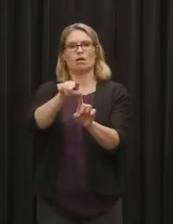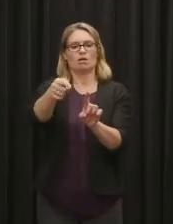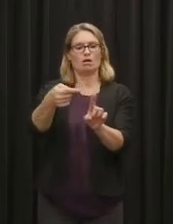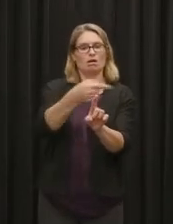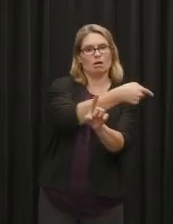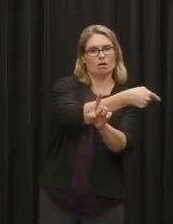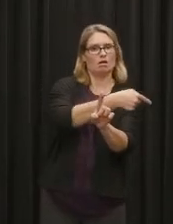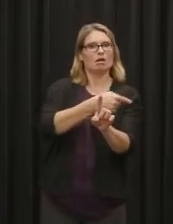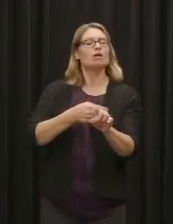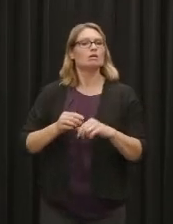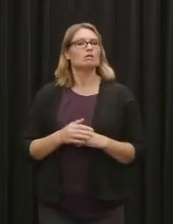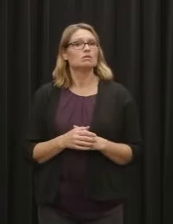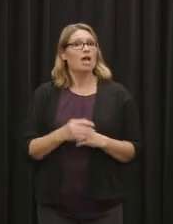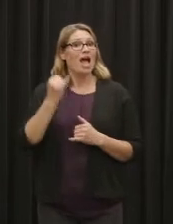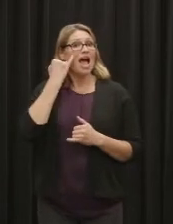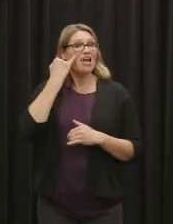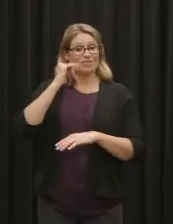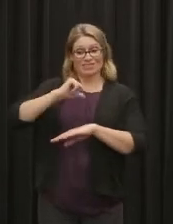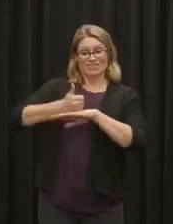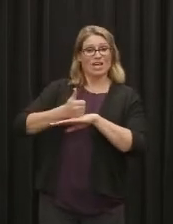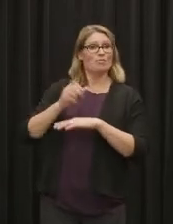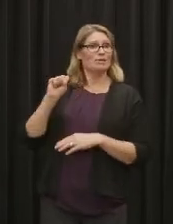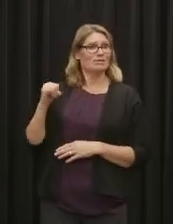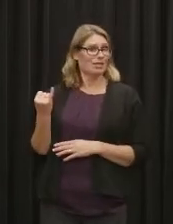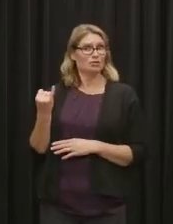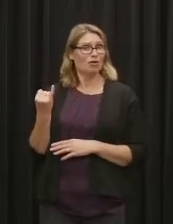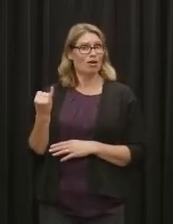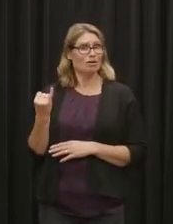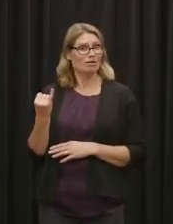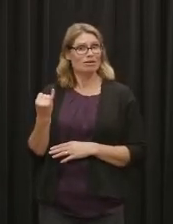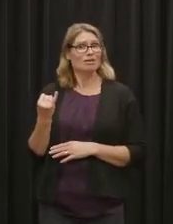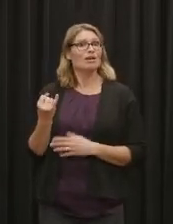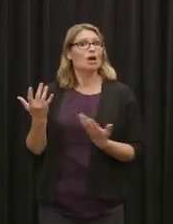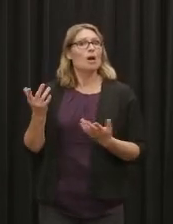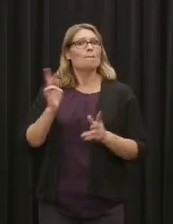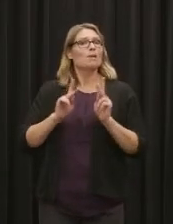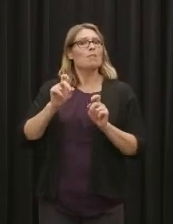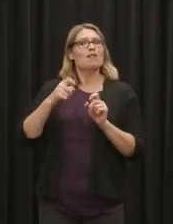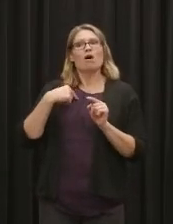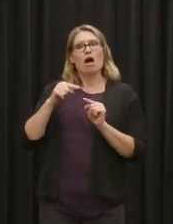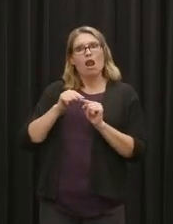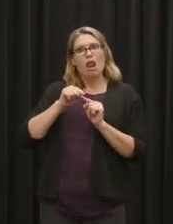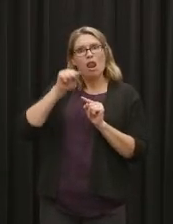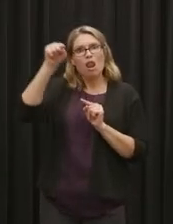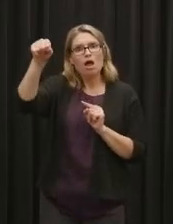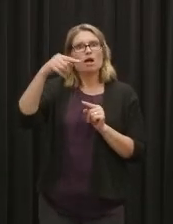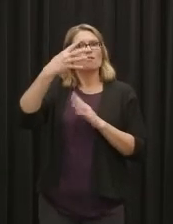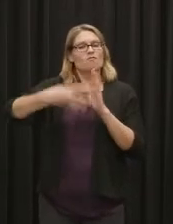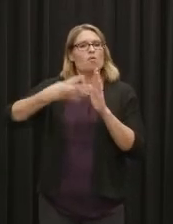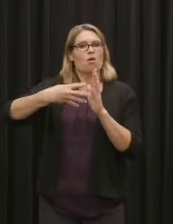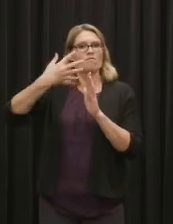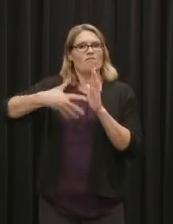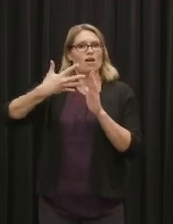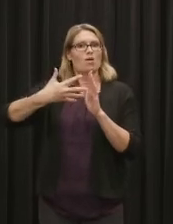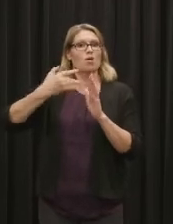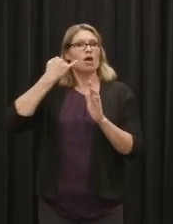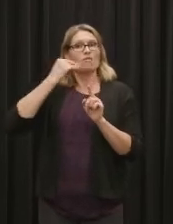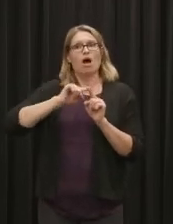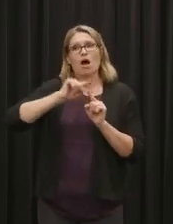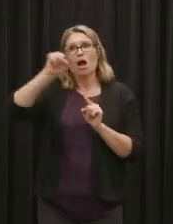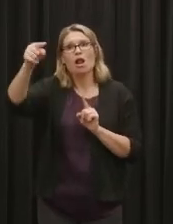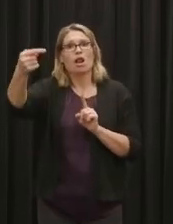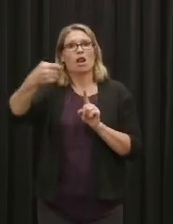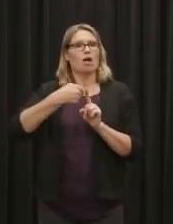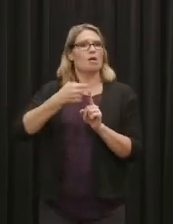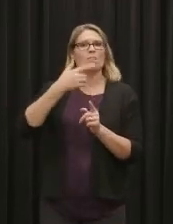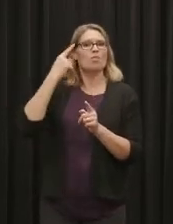way of analogy, if this would have been emplaced in St. John, then people would have had to travel 4 or 5 hours if they were coming from the northern part of